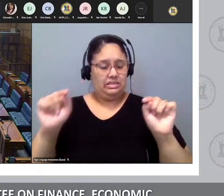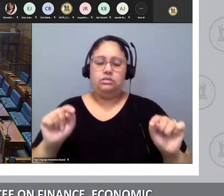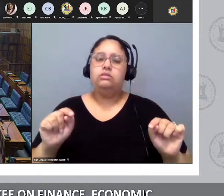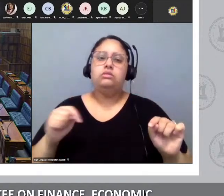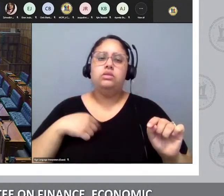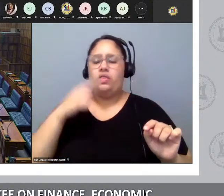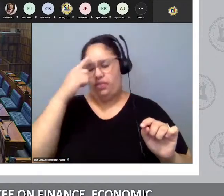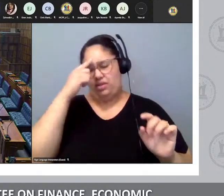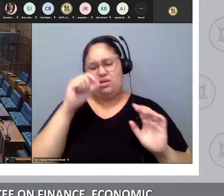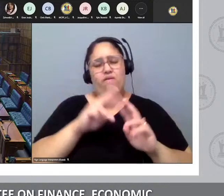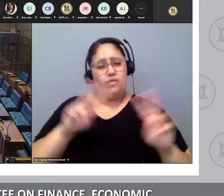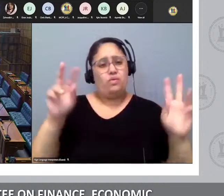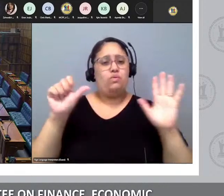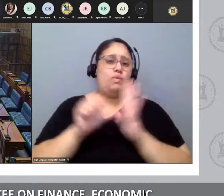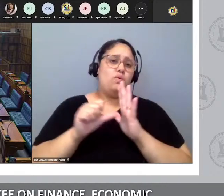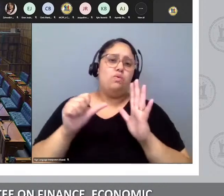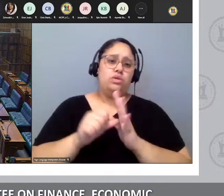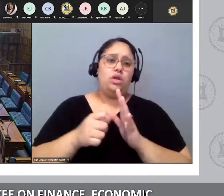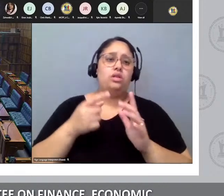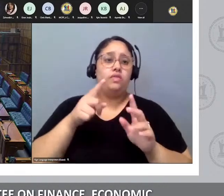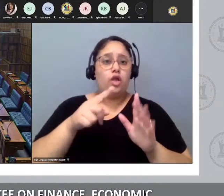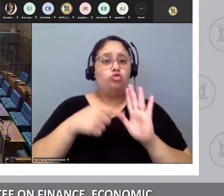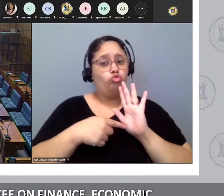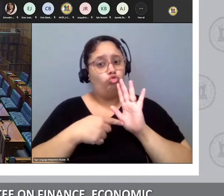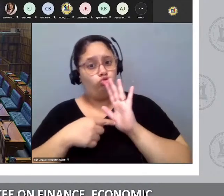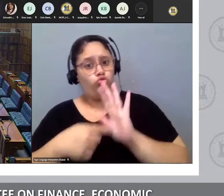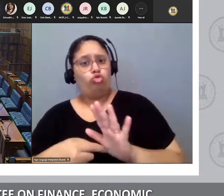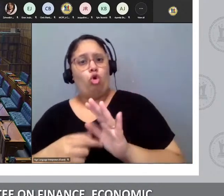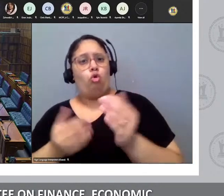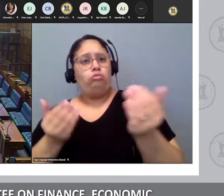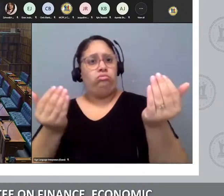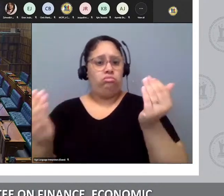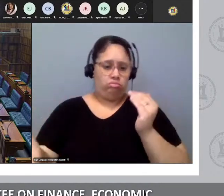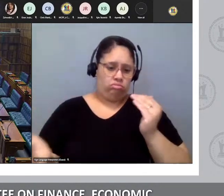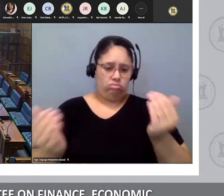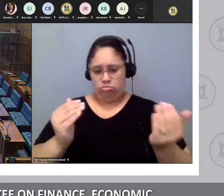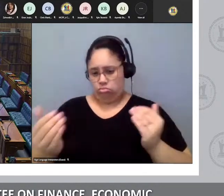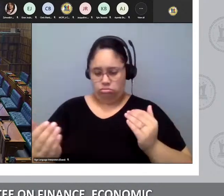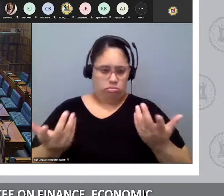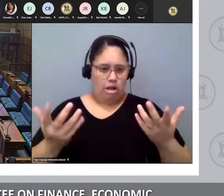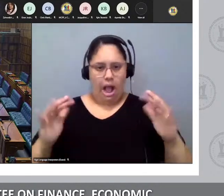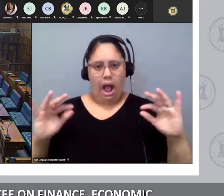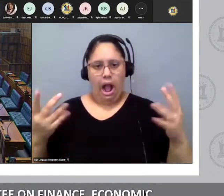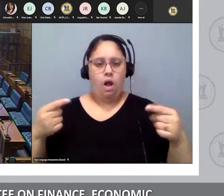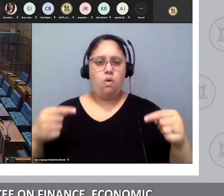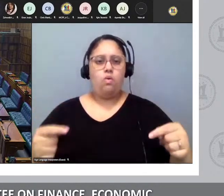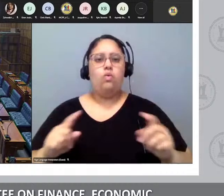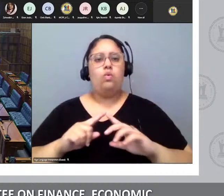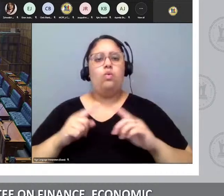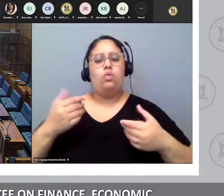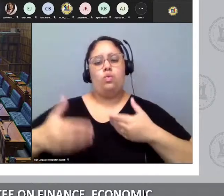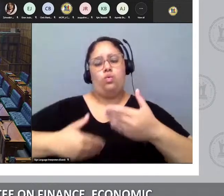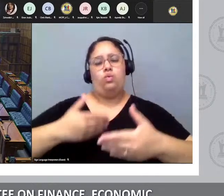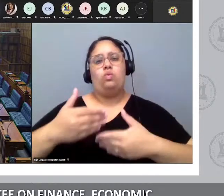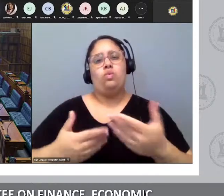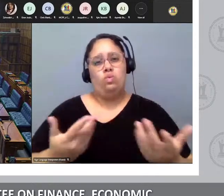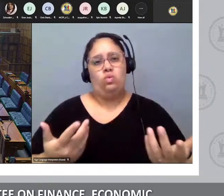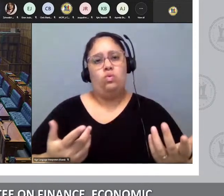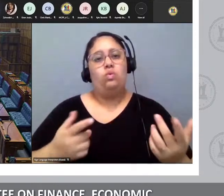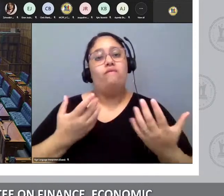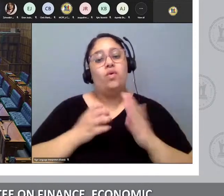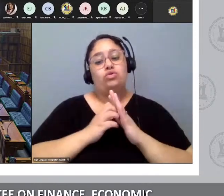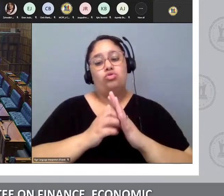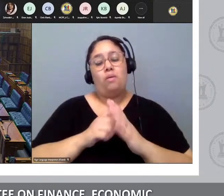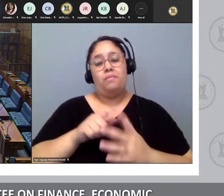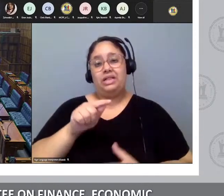are really measuring uh what we want to know and that is for example the the teu or